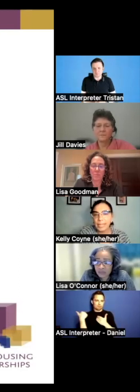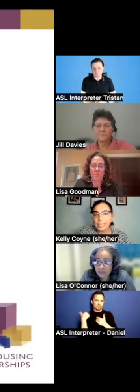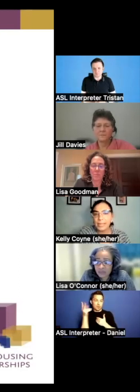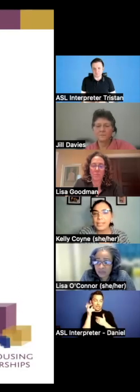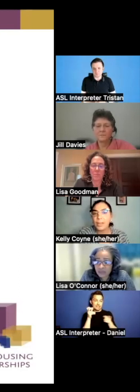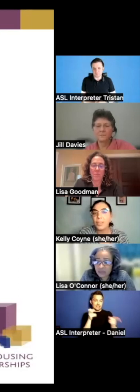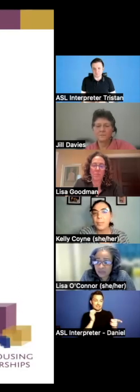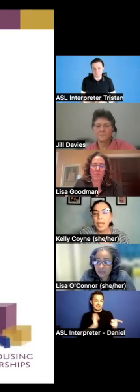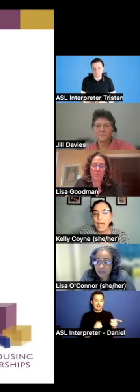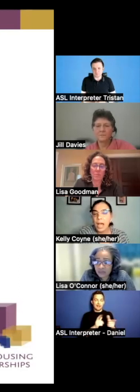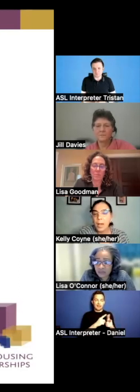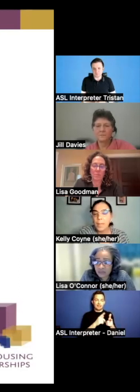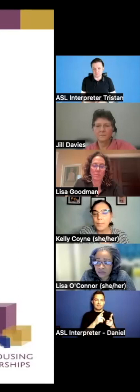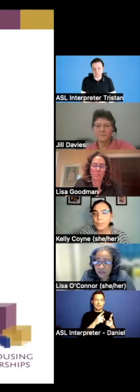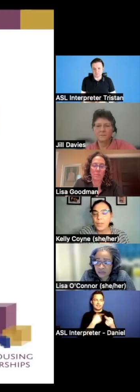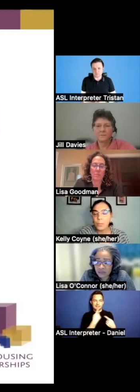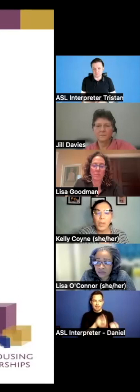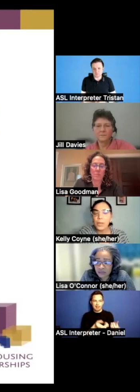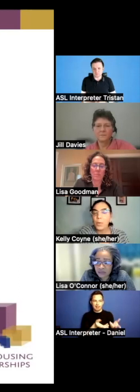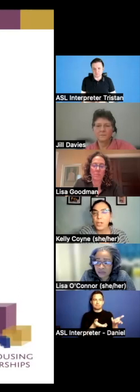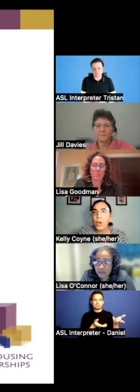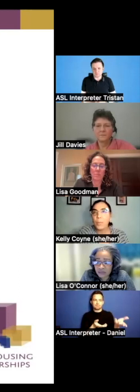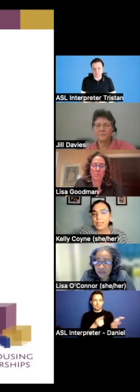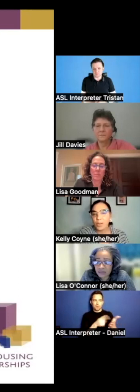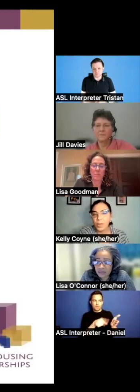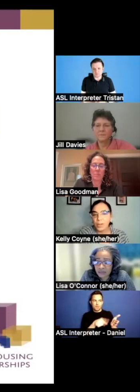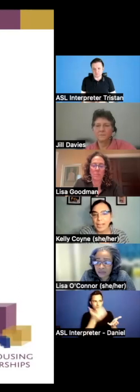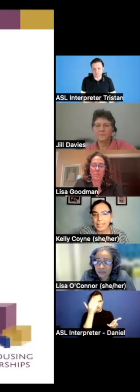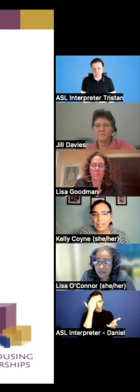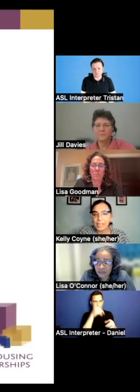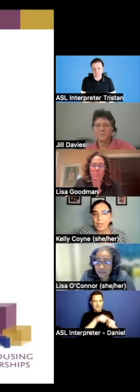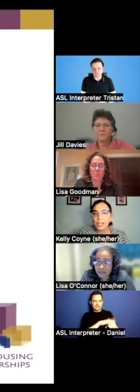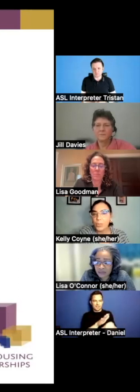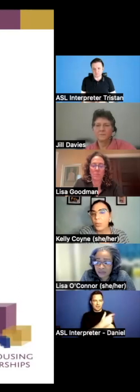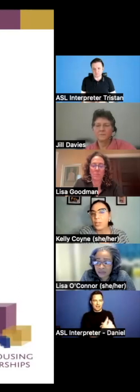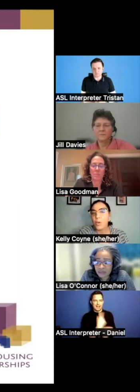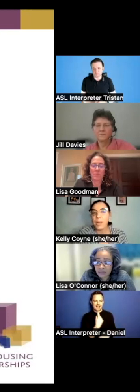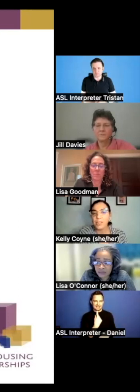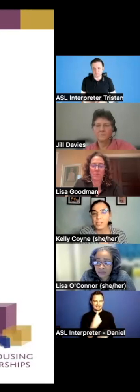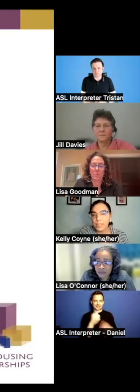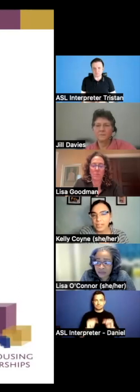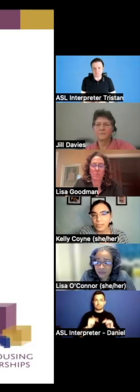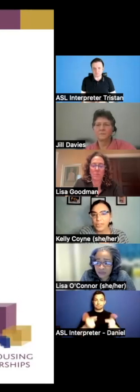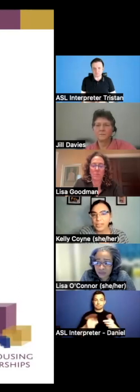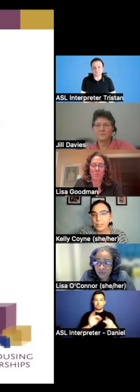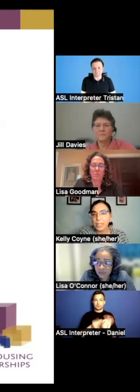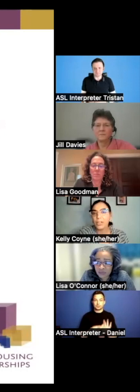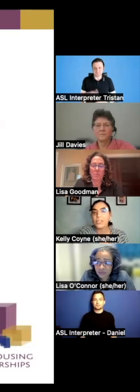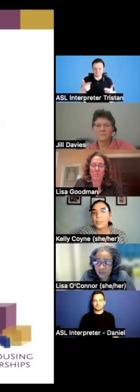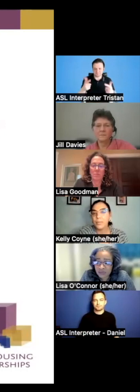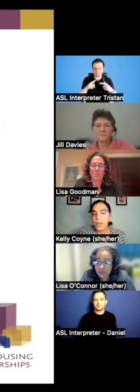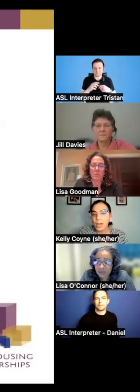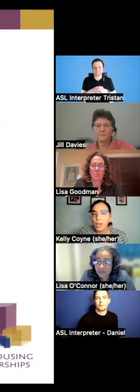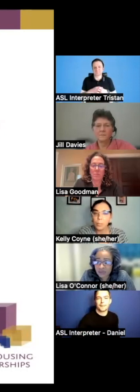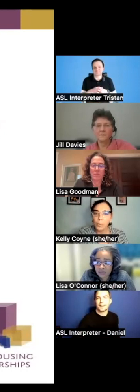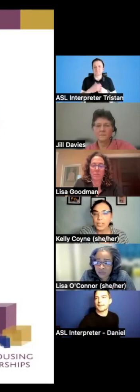the client and then tell them what they want to know based on what they're asking us. So here's what we know about this particular system. Here are